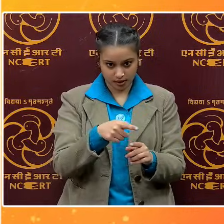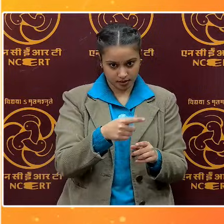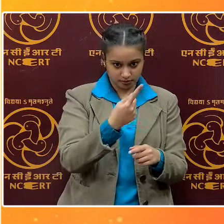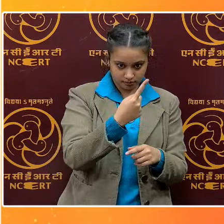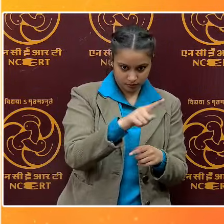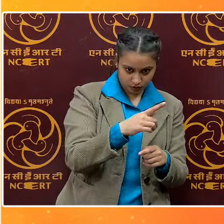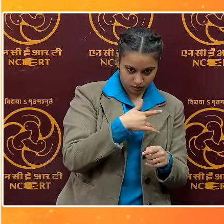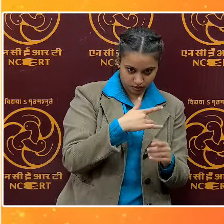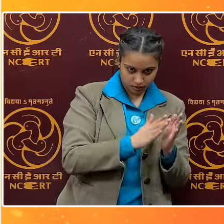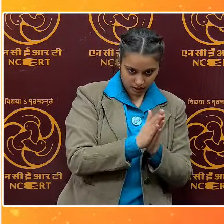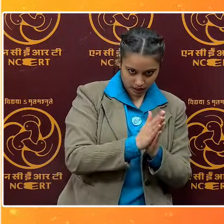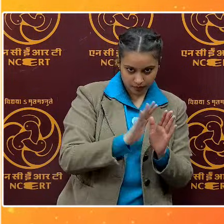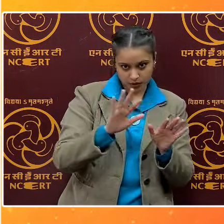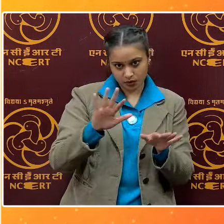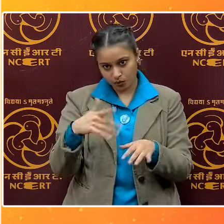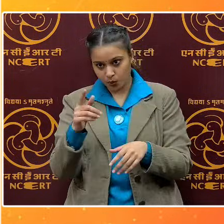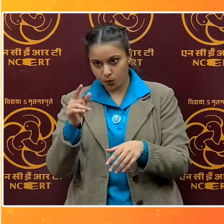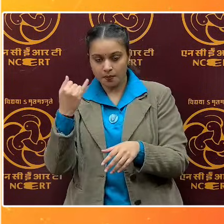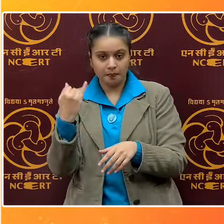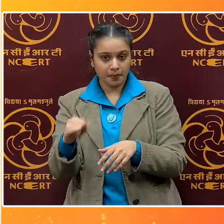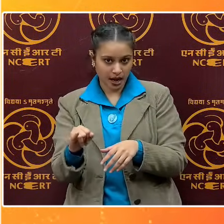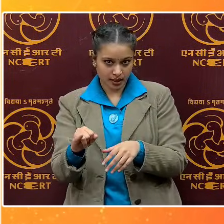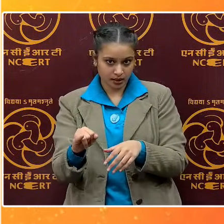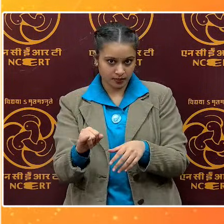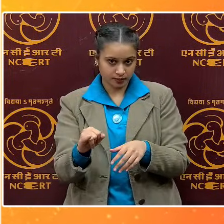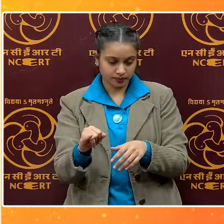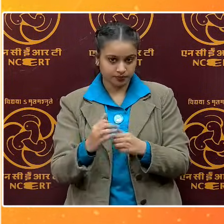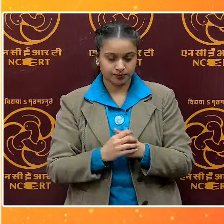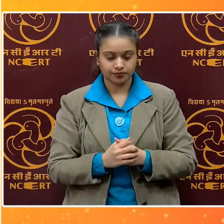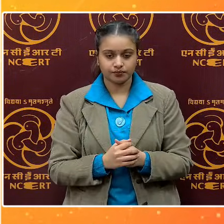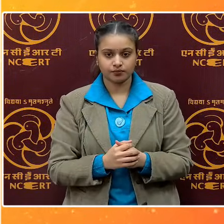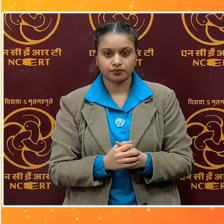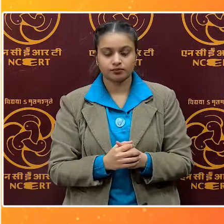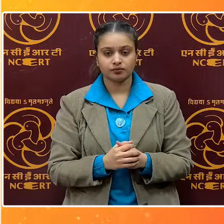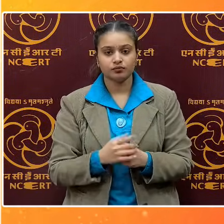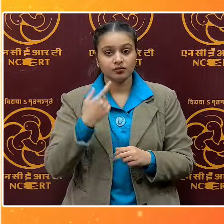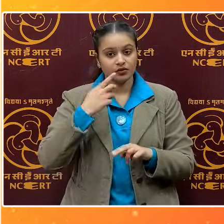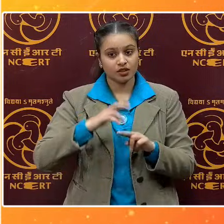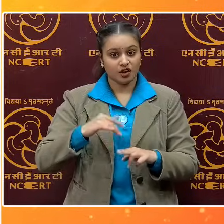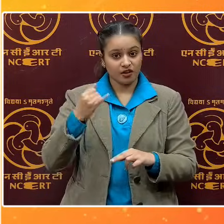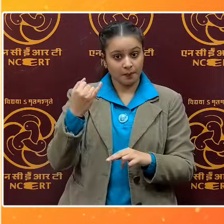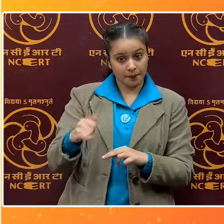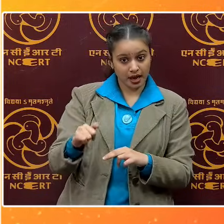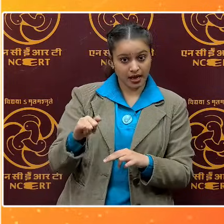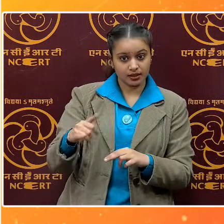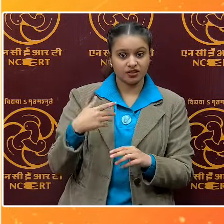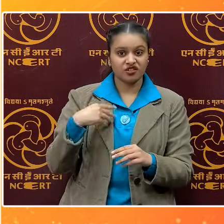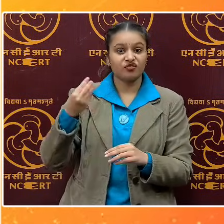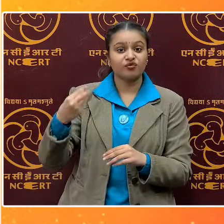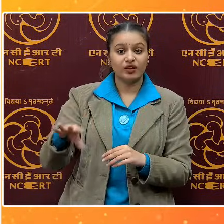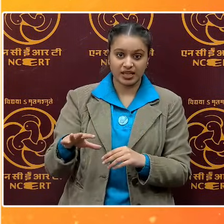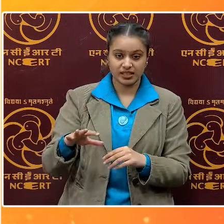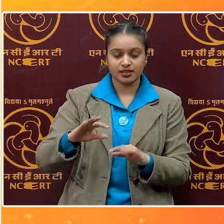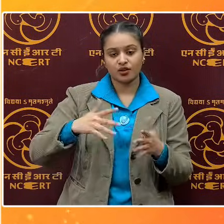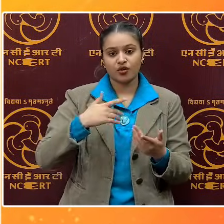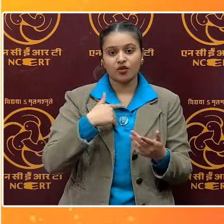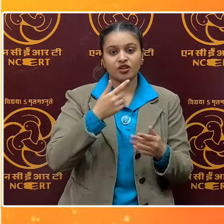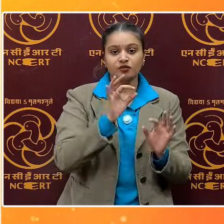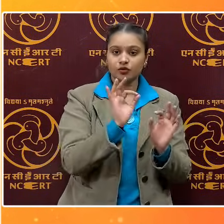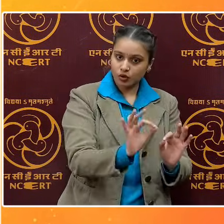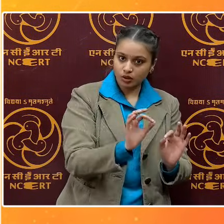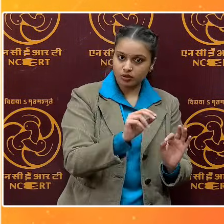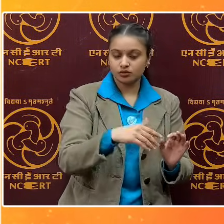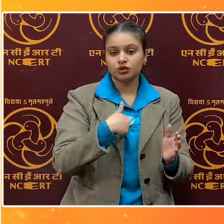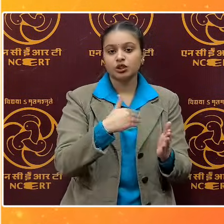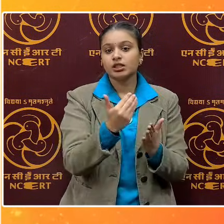Means if it is a good habit, say save. Okay, save. Yes. Okay. And if it is a bad habit, it is a waste. Waste. Okay. Yes. I'm ready. So,